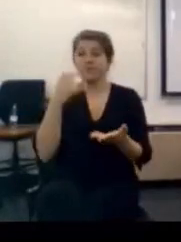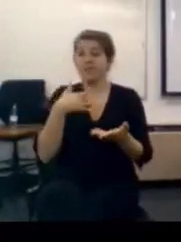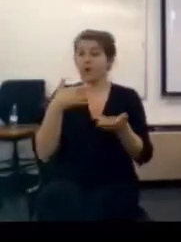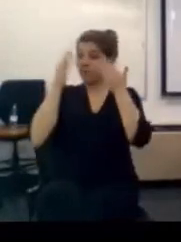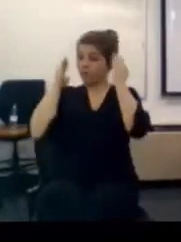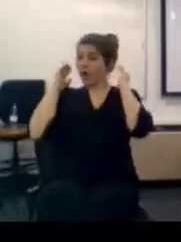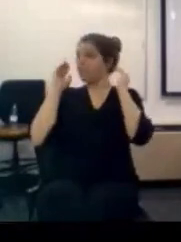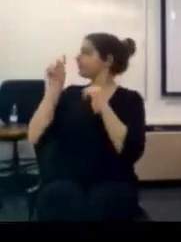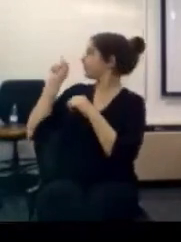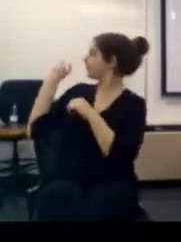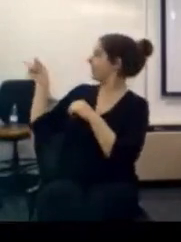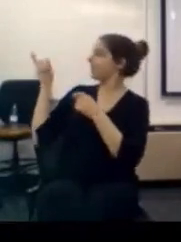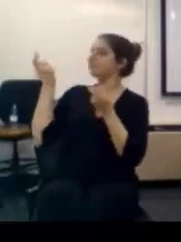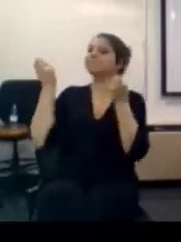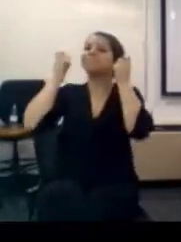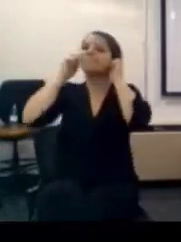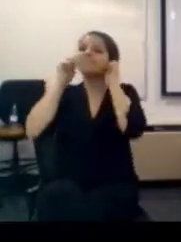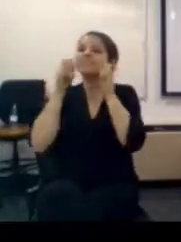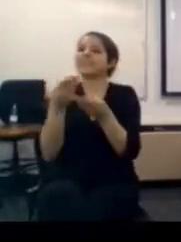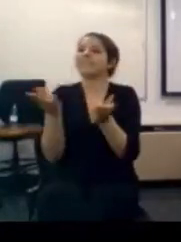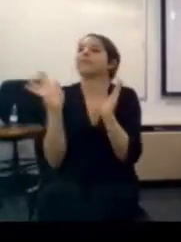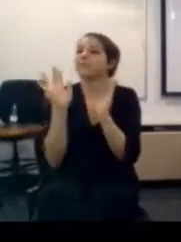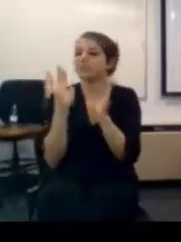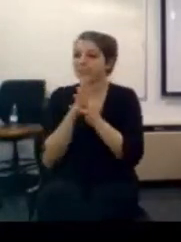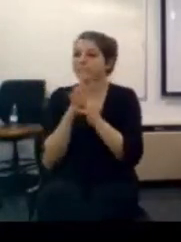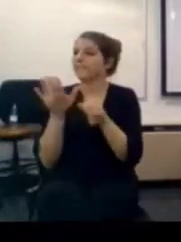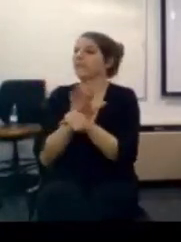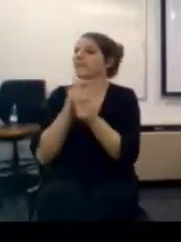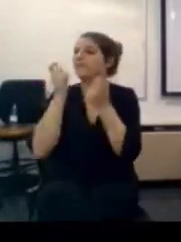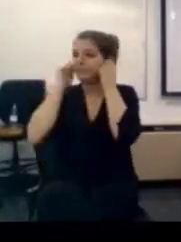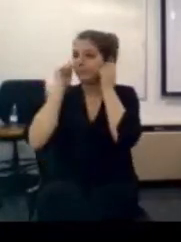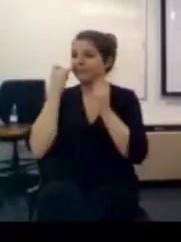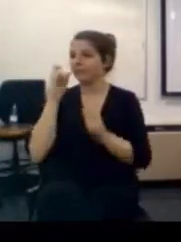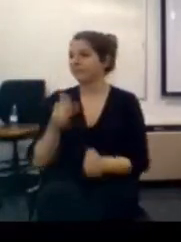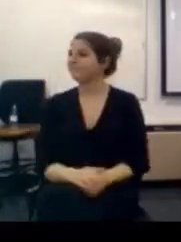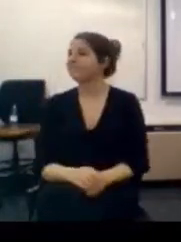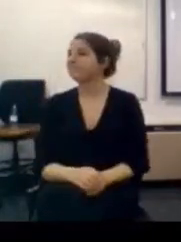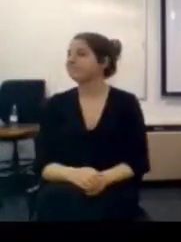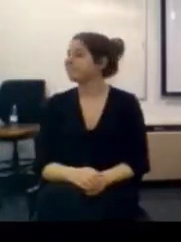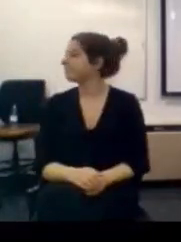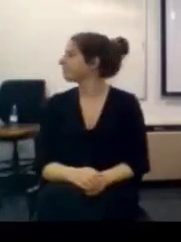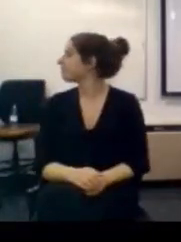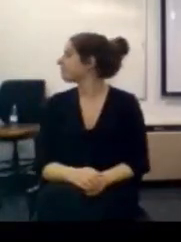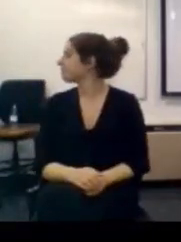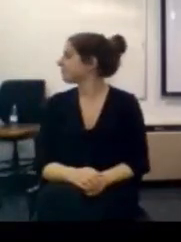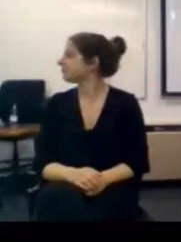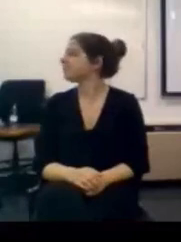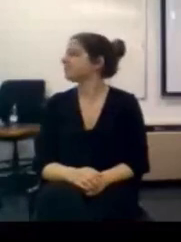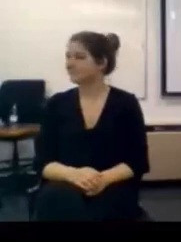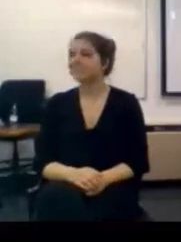may want quiet time. Just ask Debbie. She has a pocket full of them.